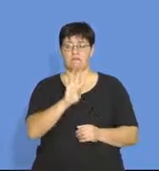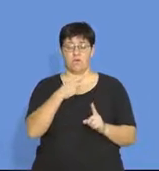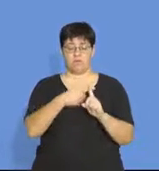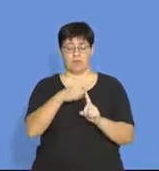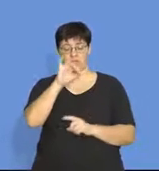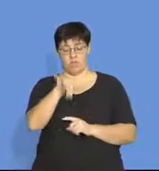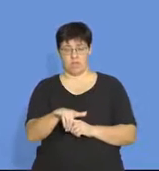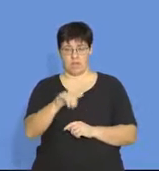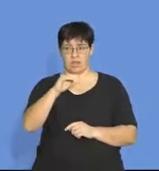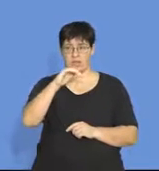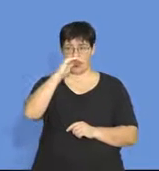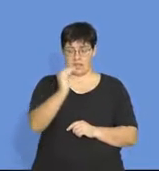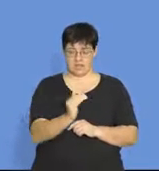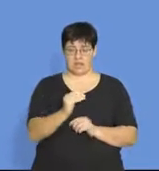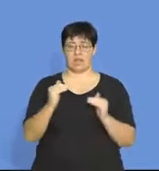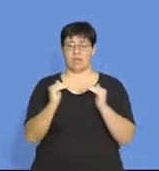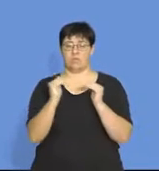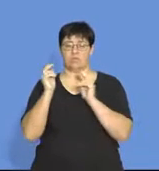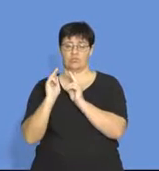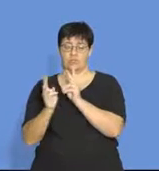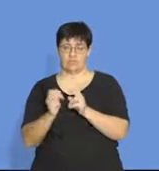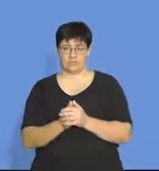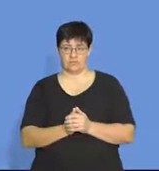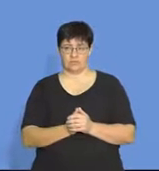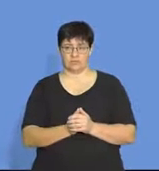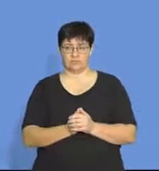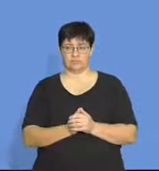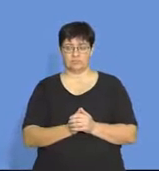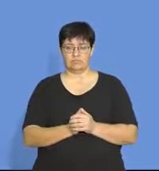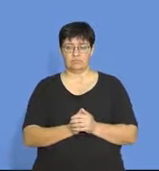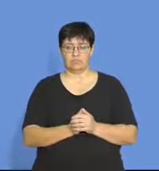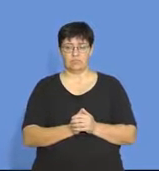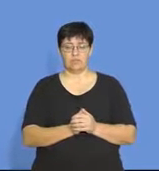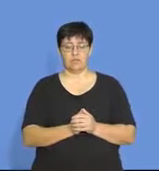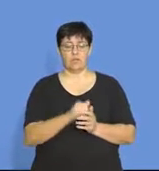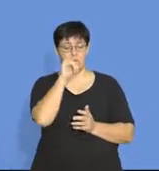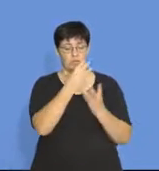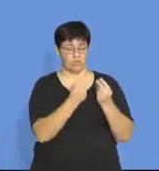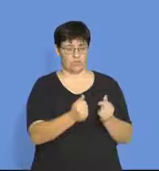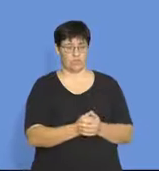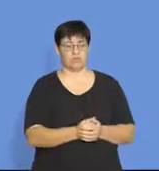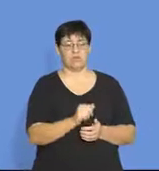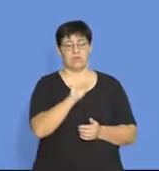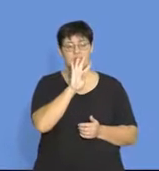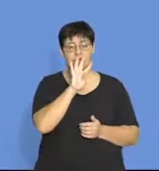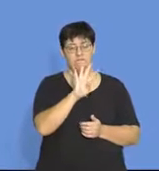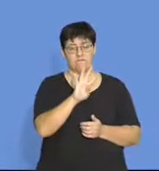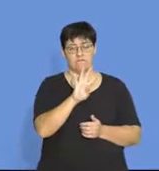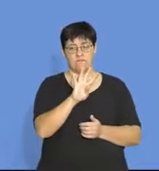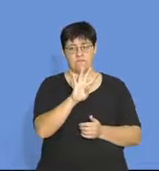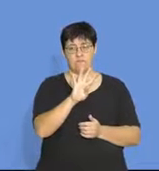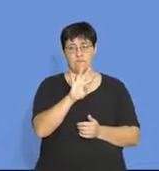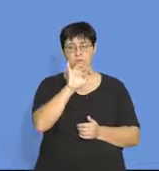plus y equal to 12. And then I solve for y, which will then give